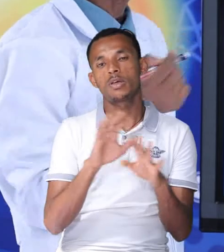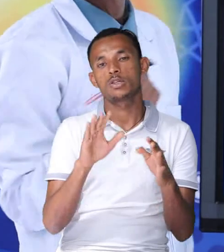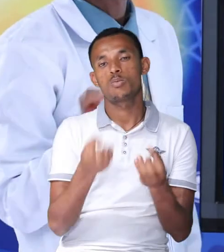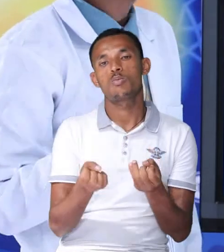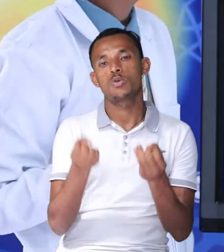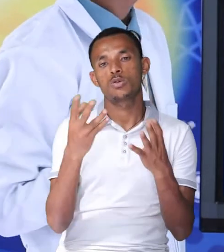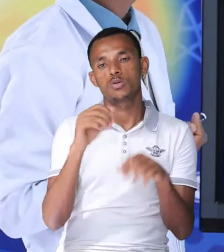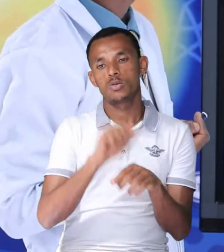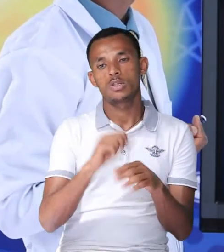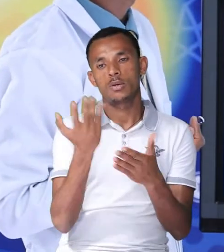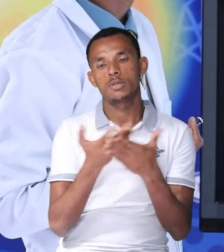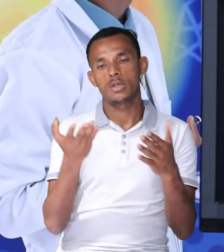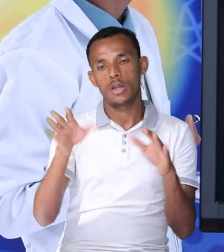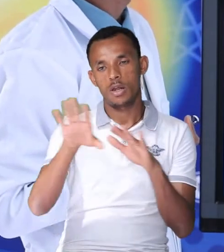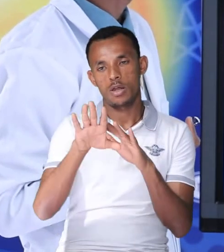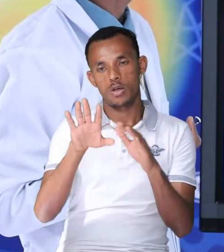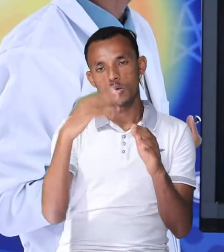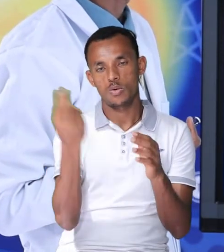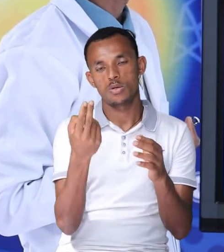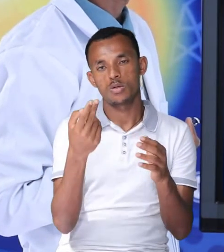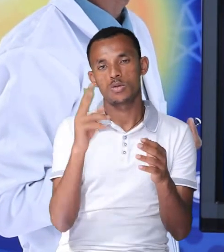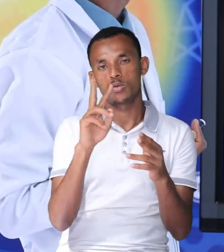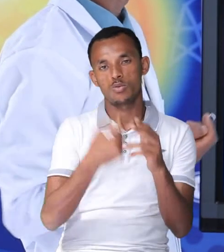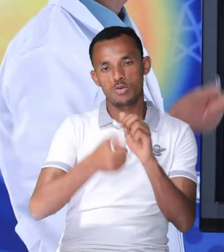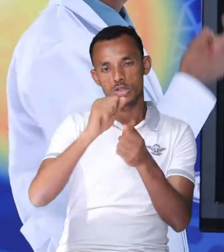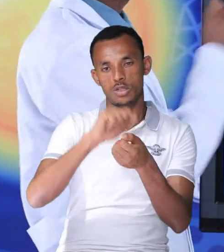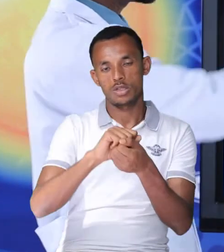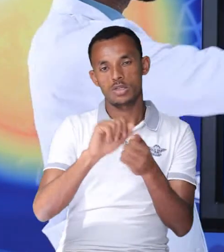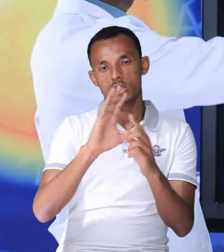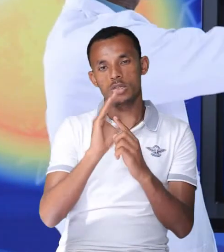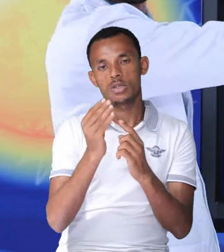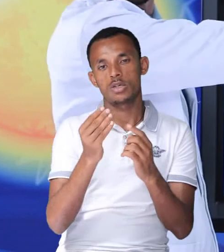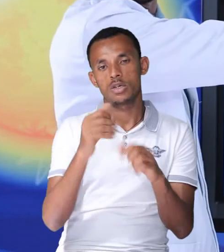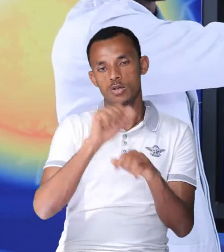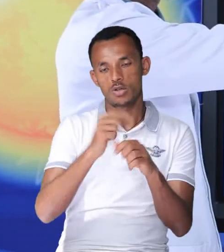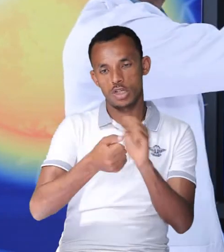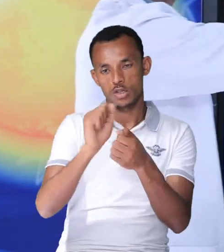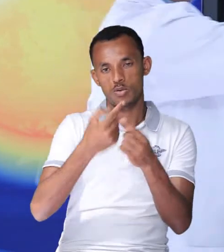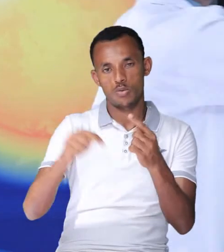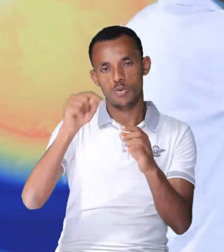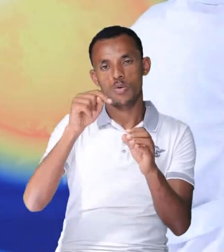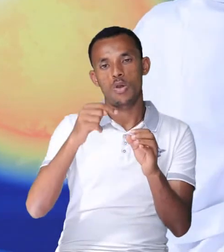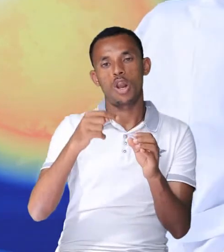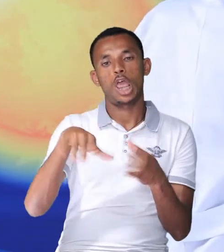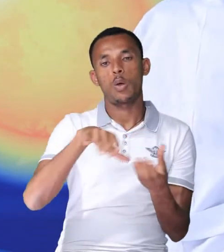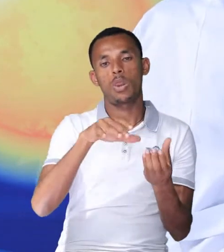Most solid substances undergo 2 changes of status. A solid changes to liquid